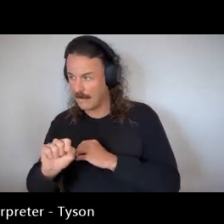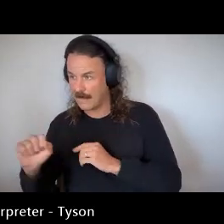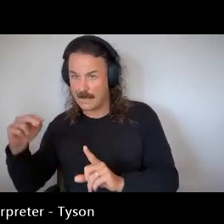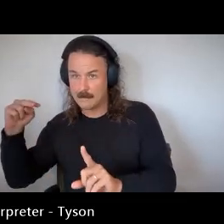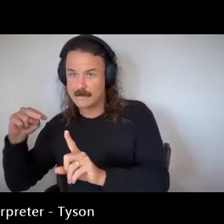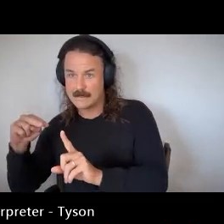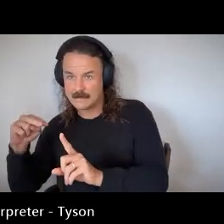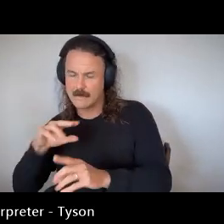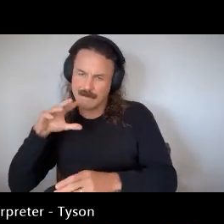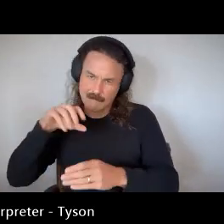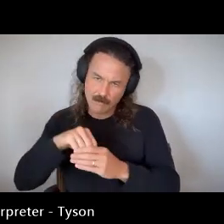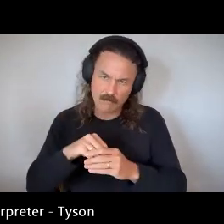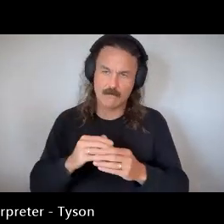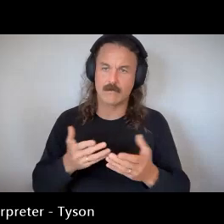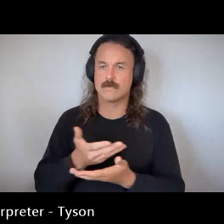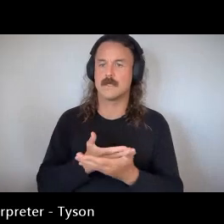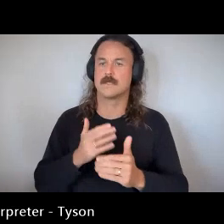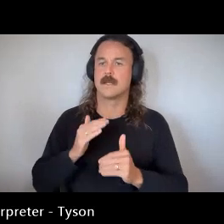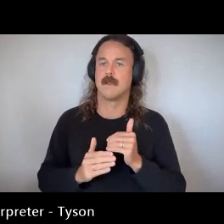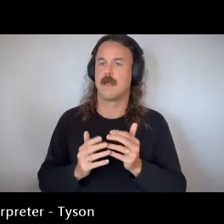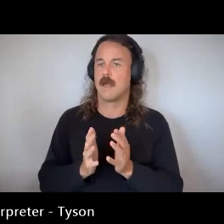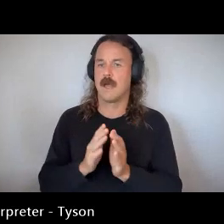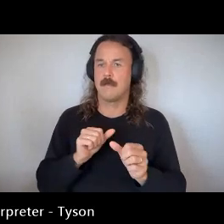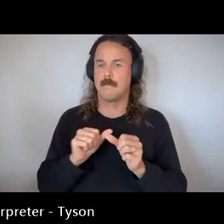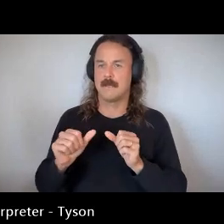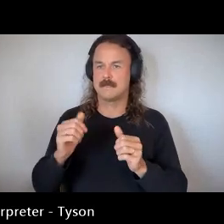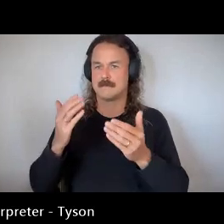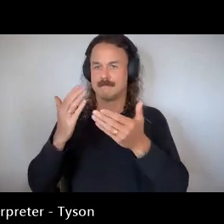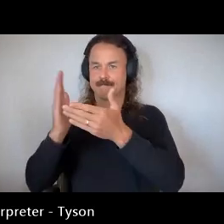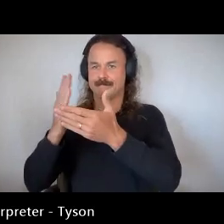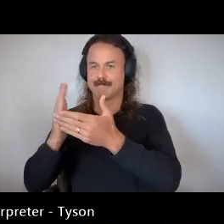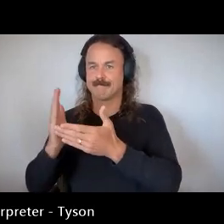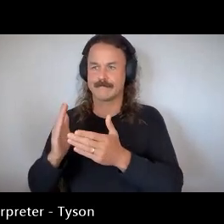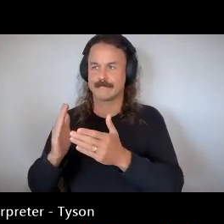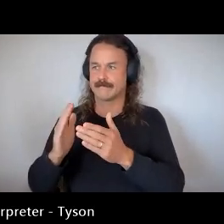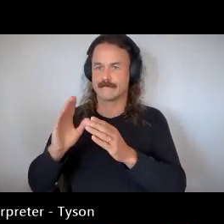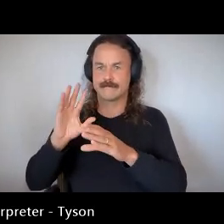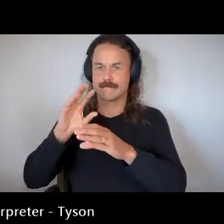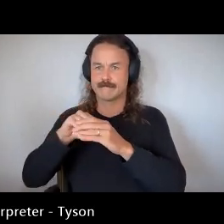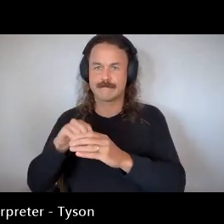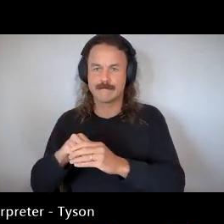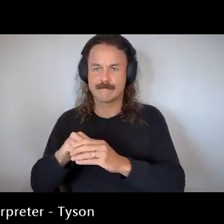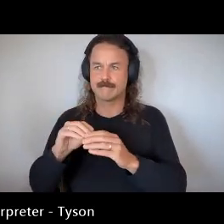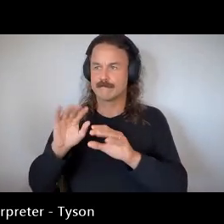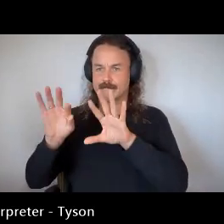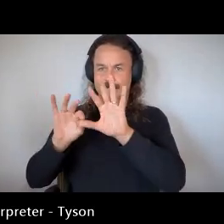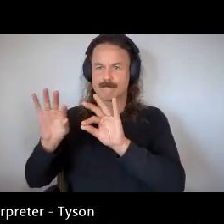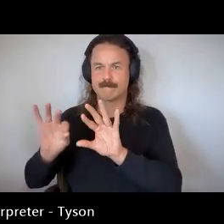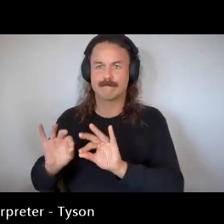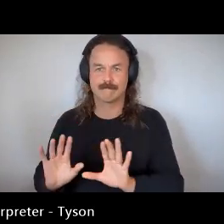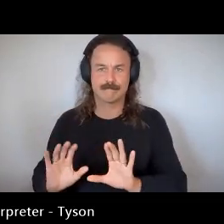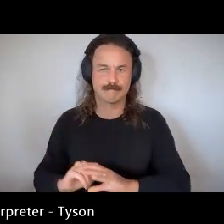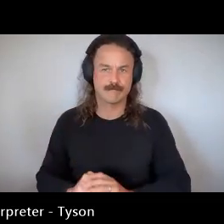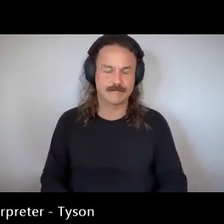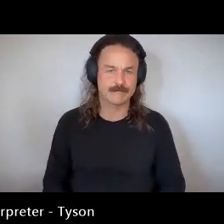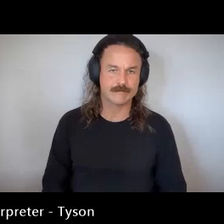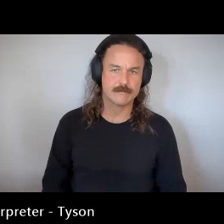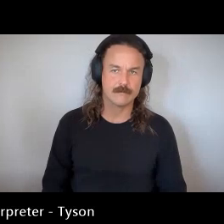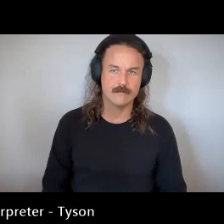that conversation about how to wrestle with those items that were already there. So we weren't starting with a